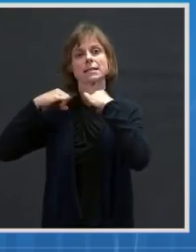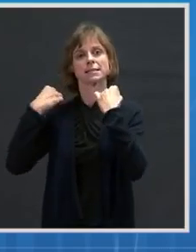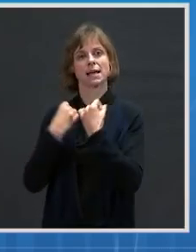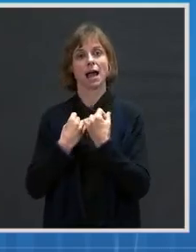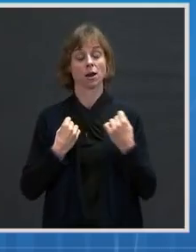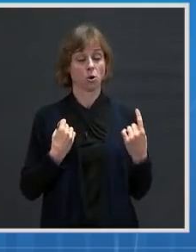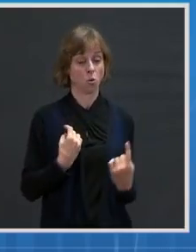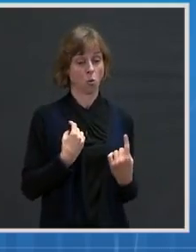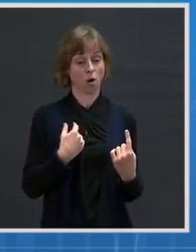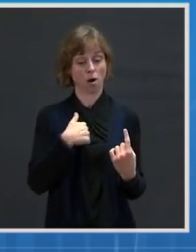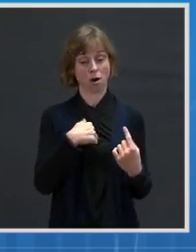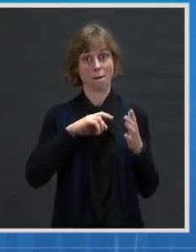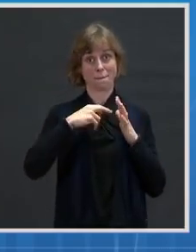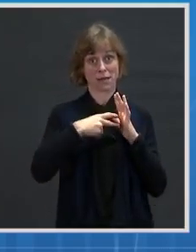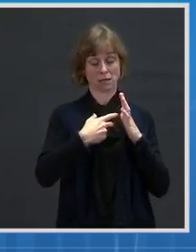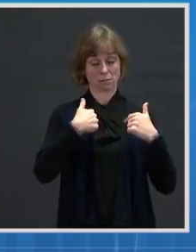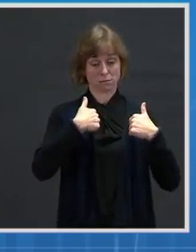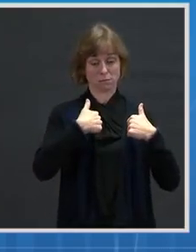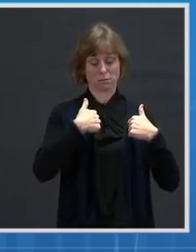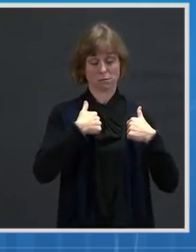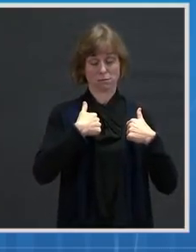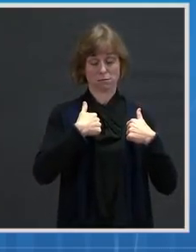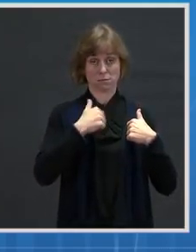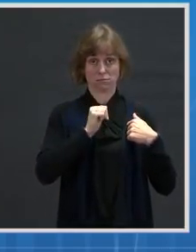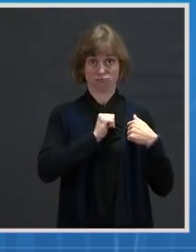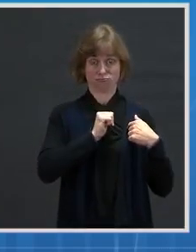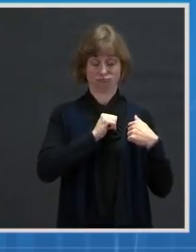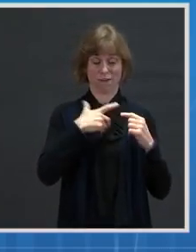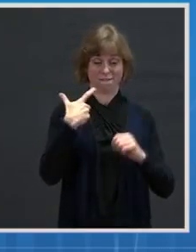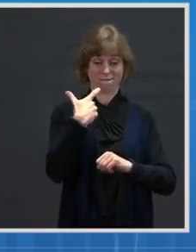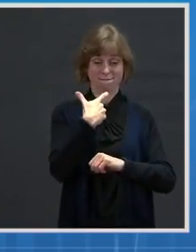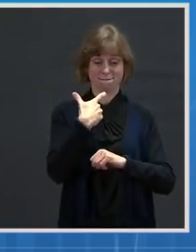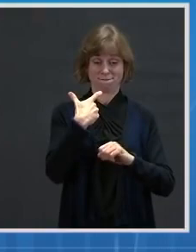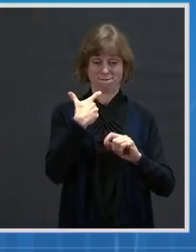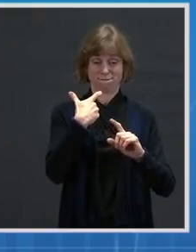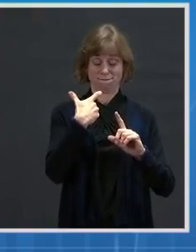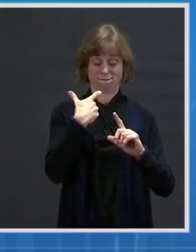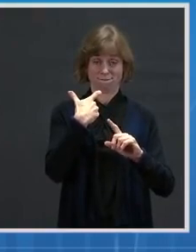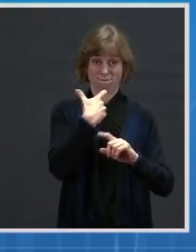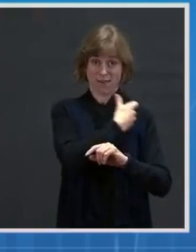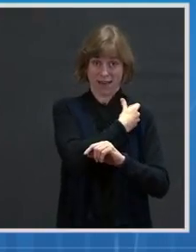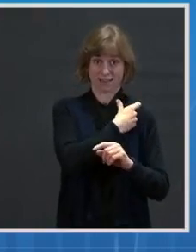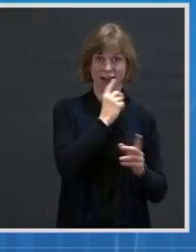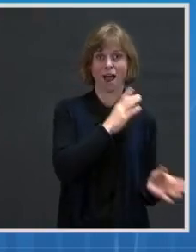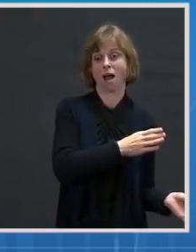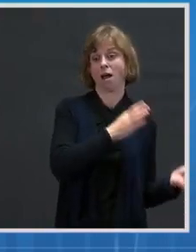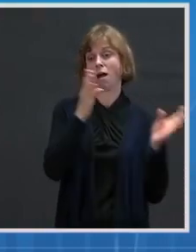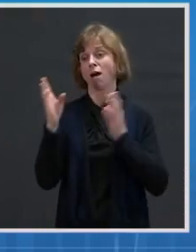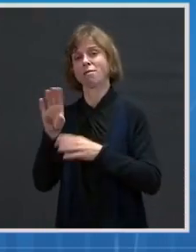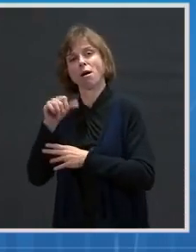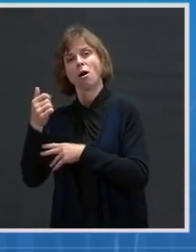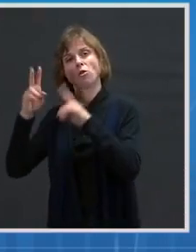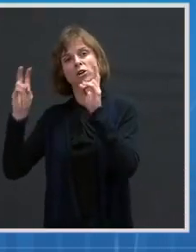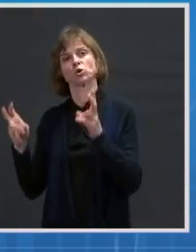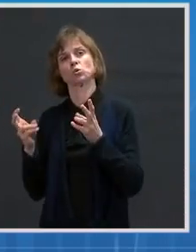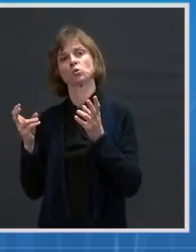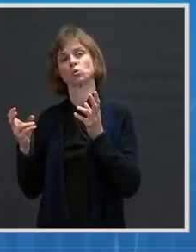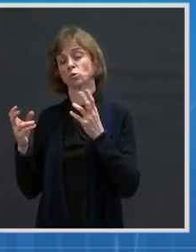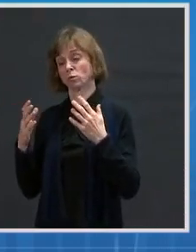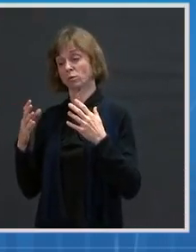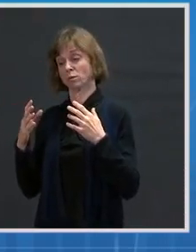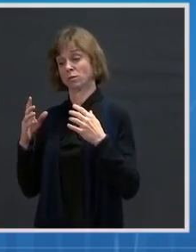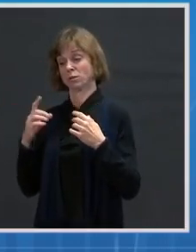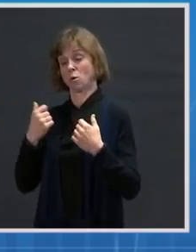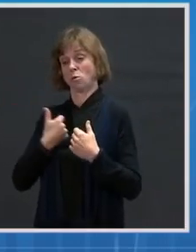being vaccinated, and the other relates to the number of people and the relative percentage of people in society that will